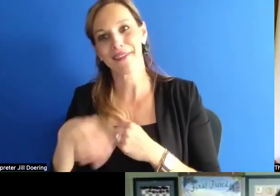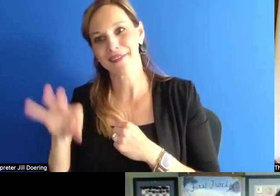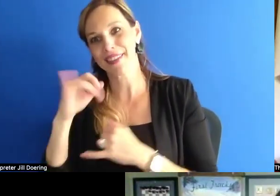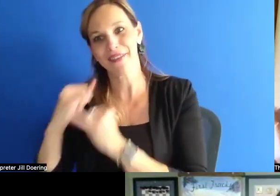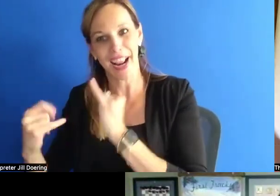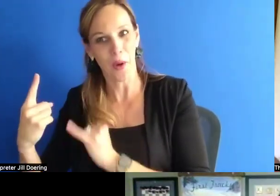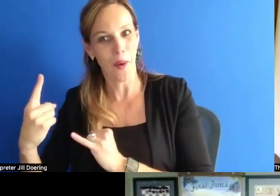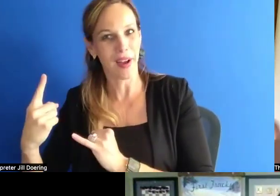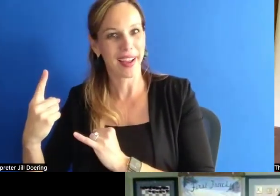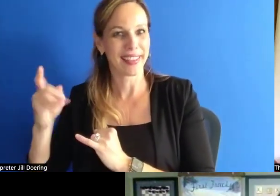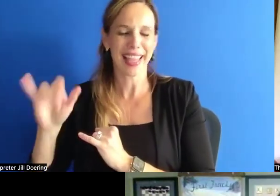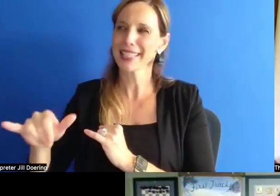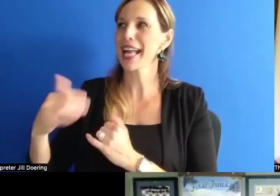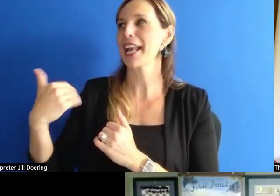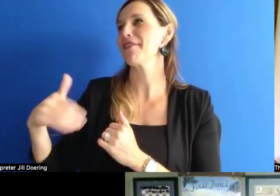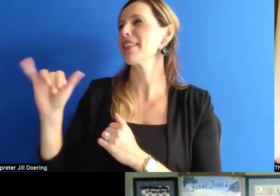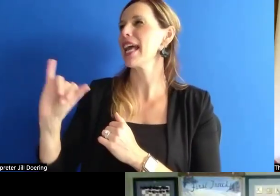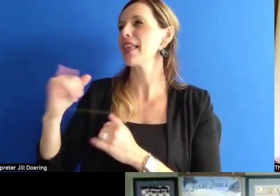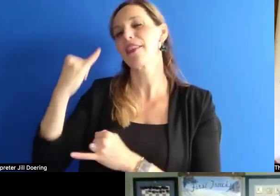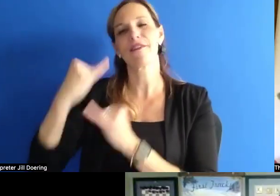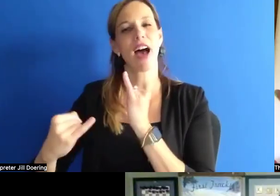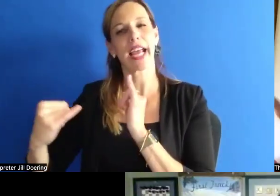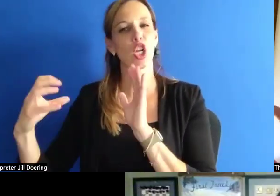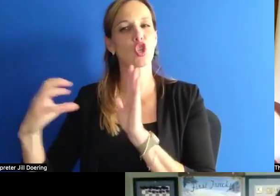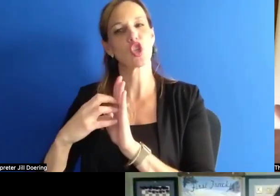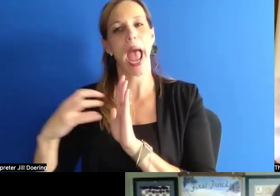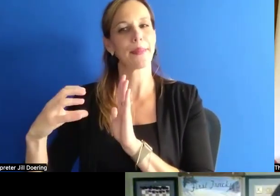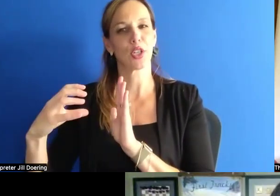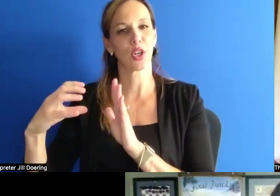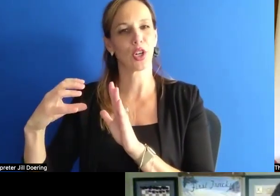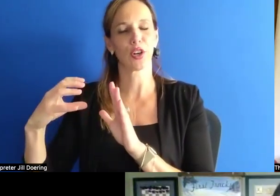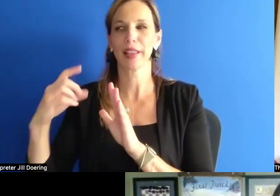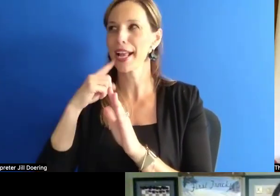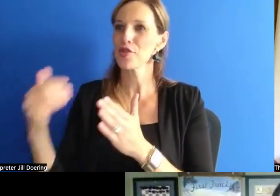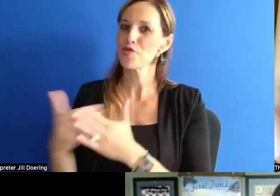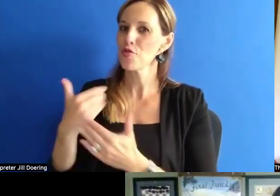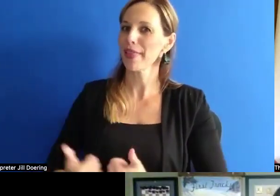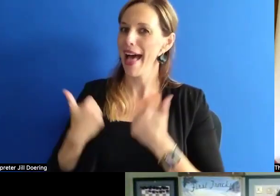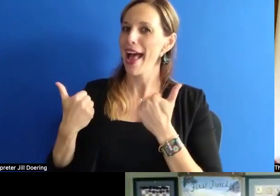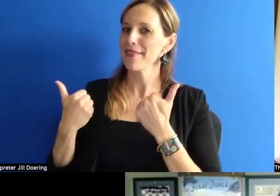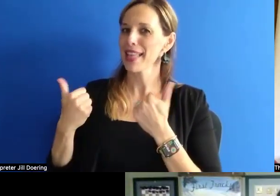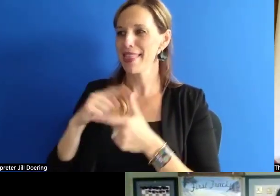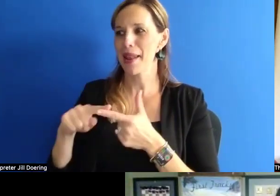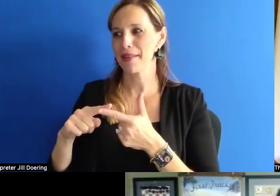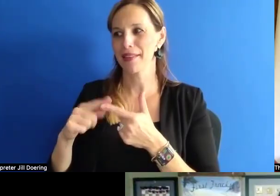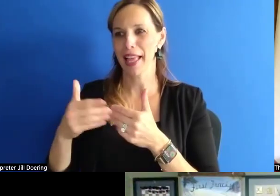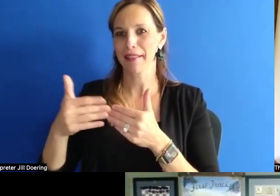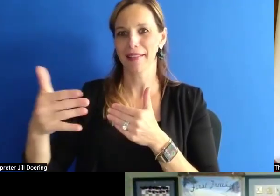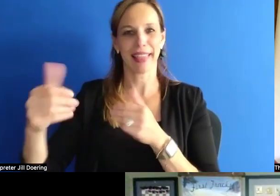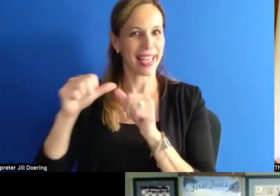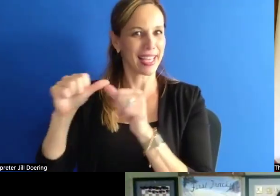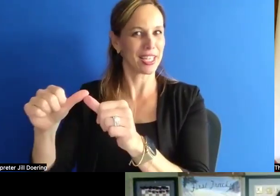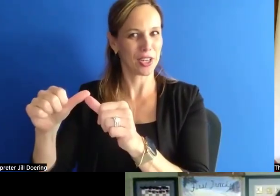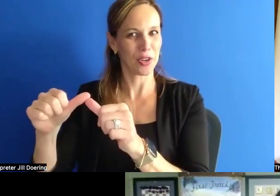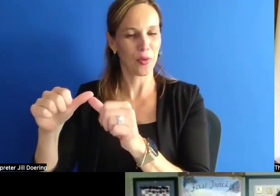the final chapter and maybe new love for their friends. So tell me Yes. about your experience